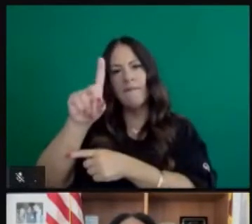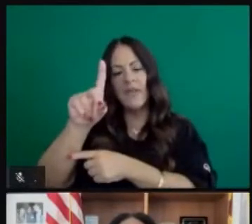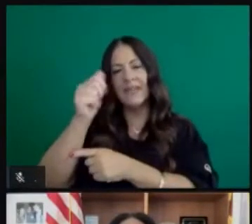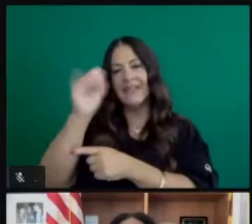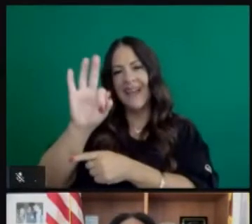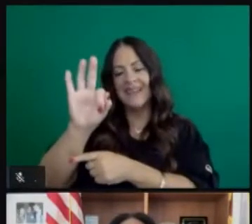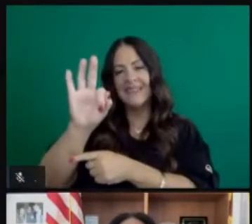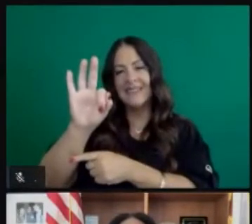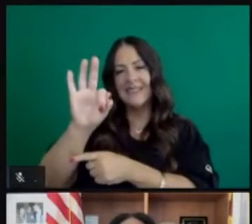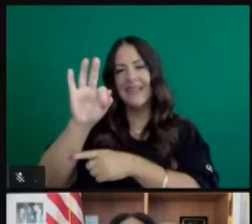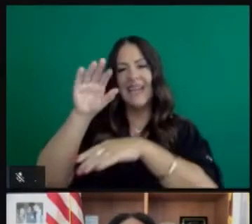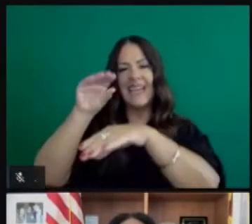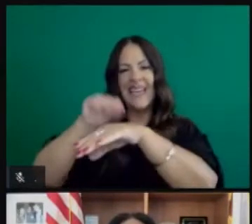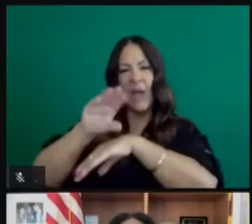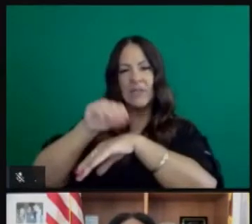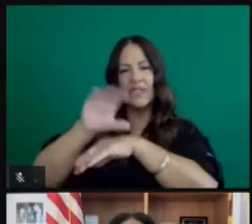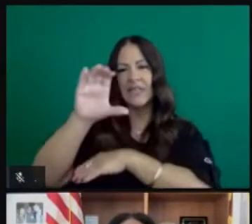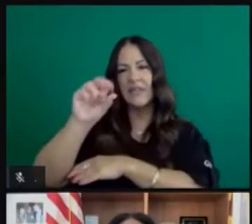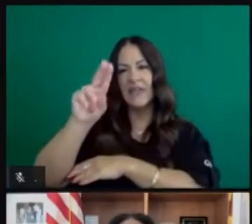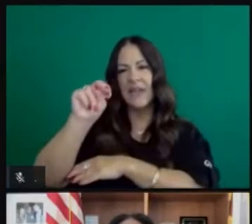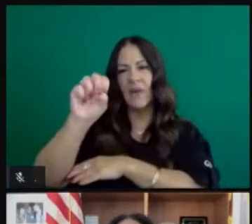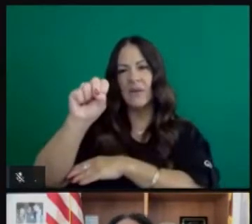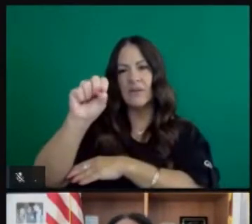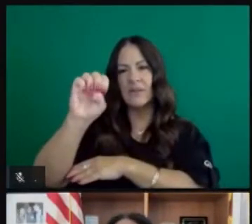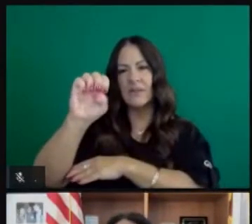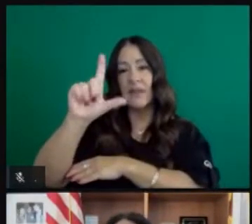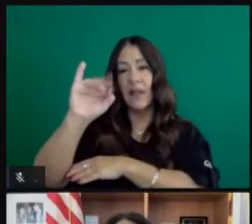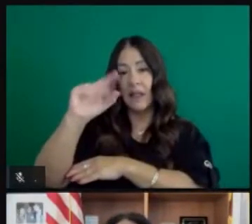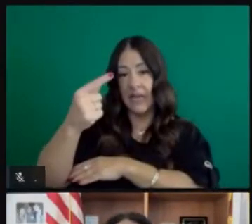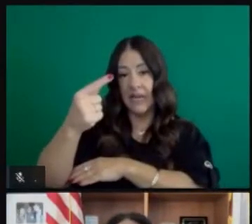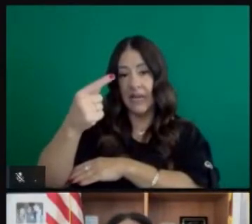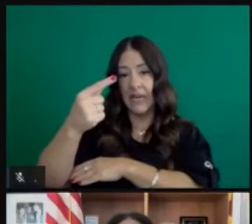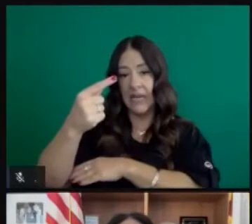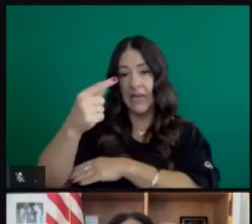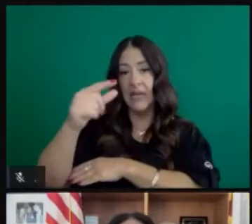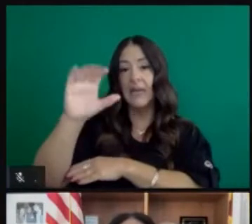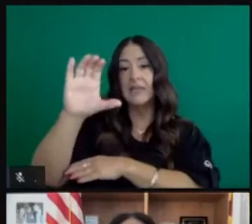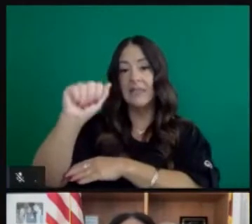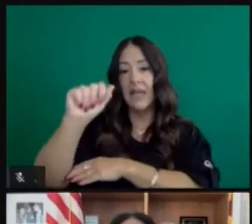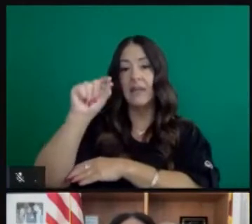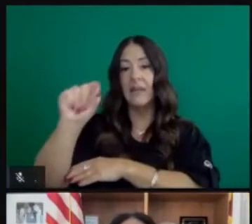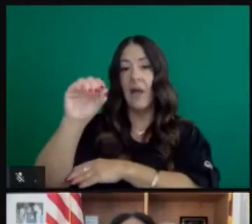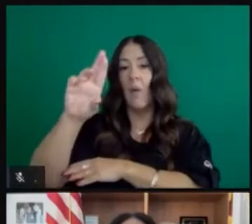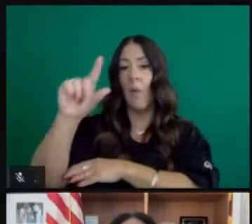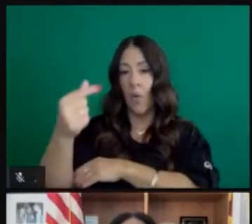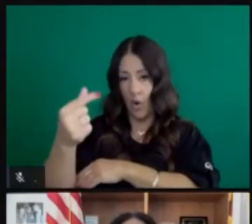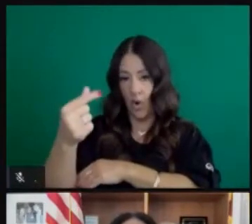counseling ca.org. That's COVID-19 counseling